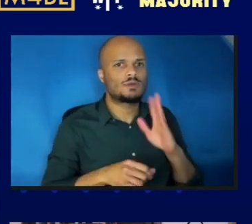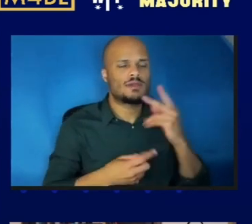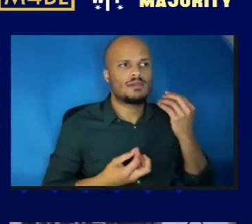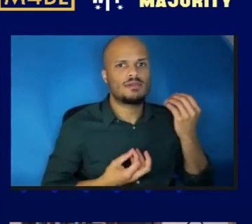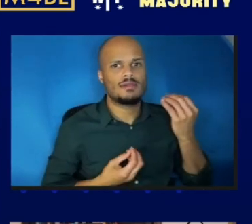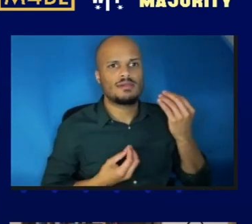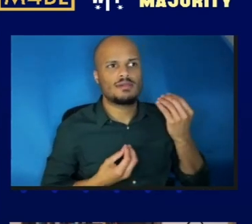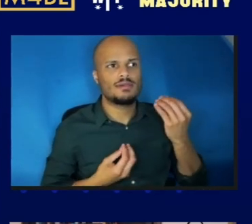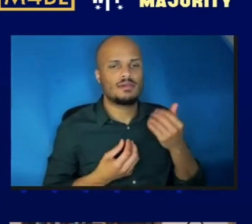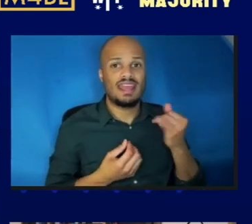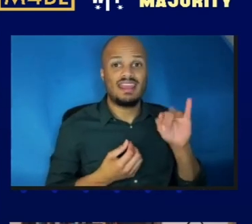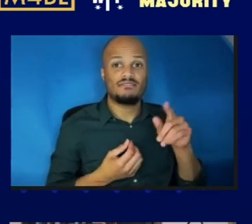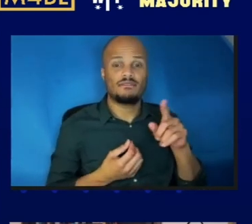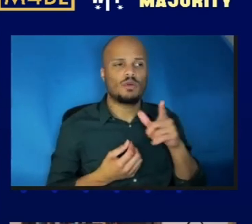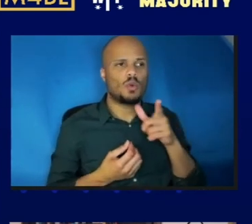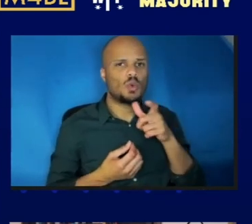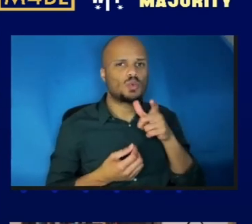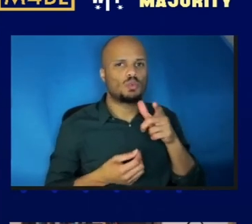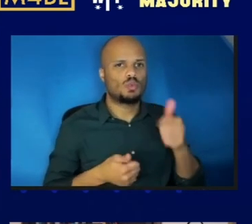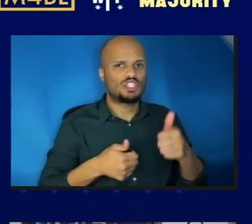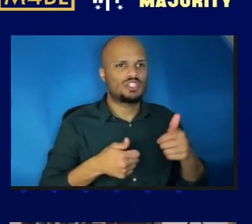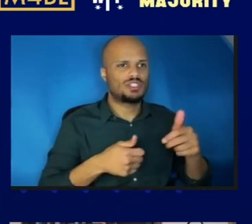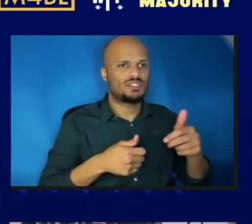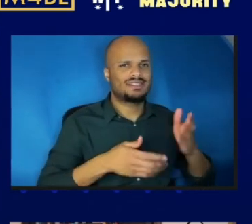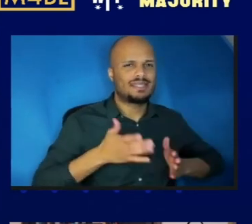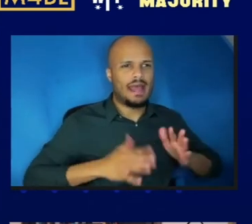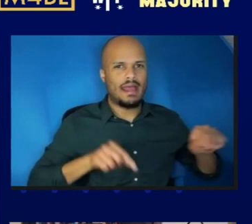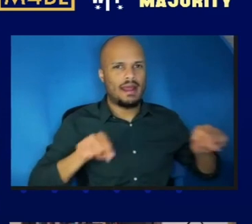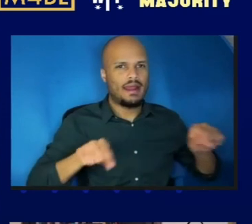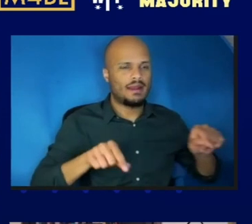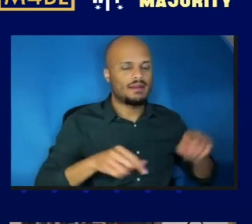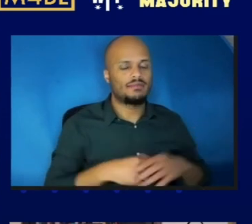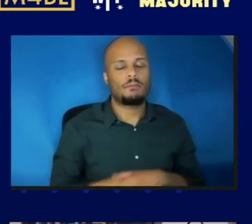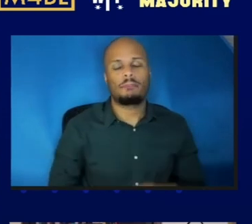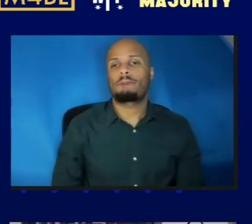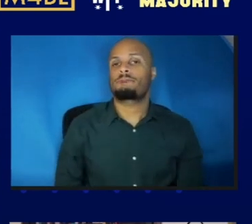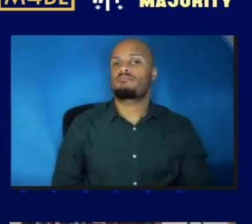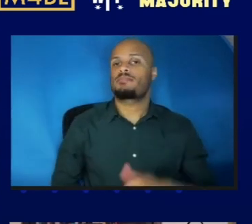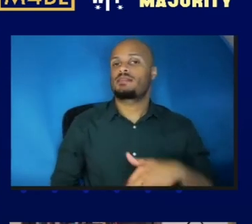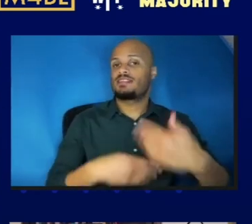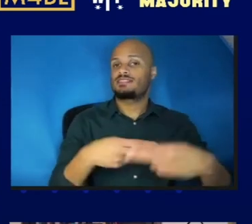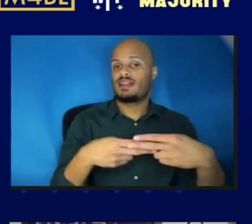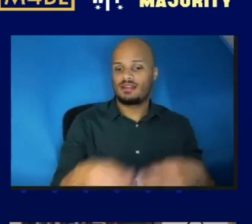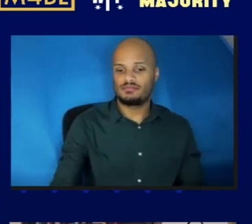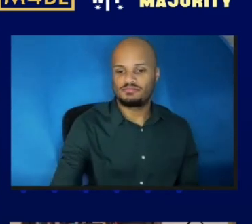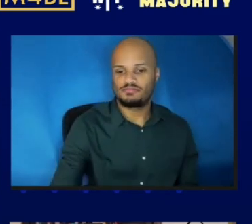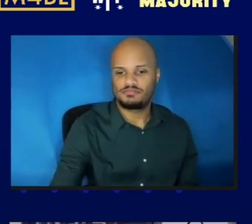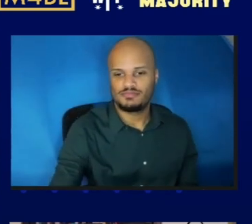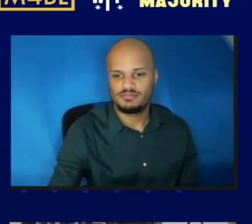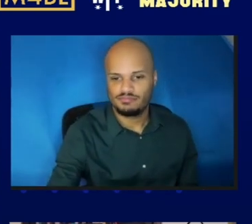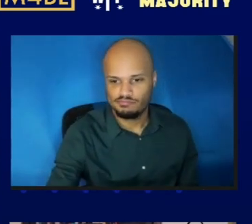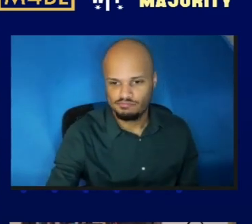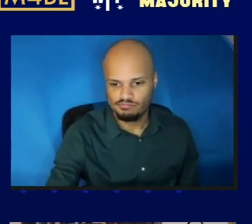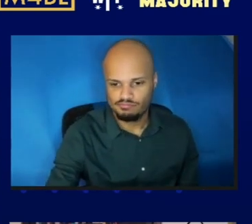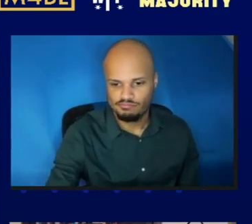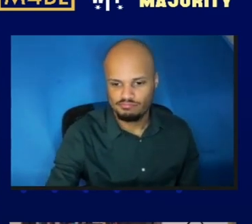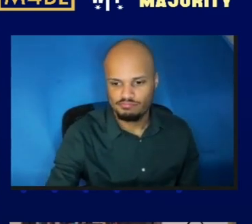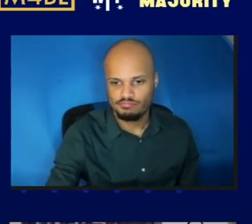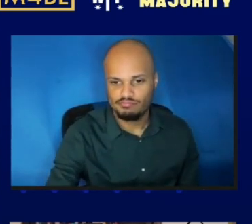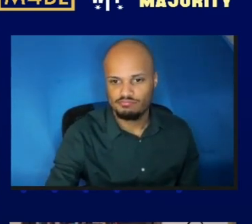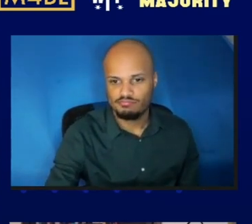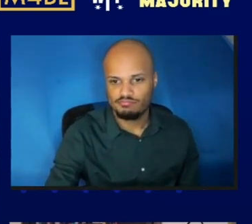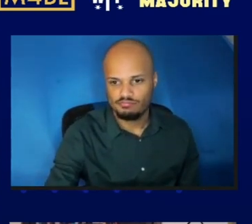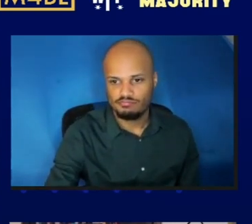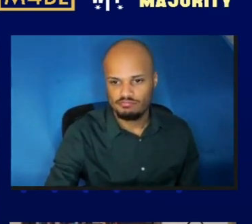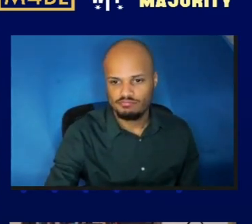So the next slide, sometimes folks are, we have memories of this